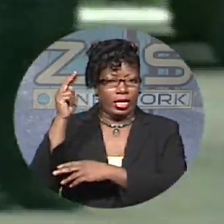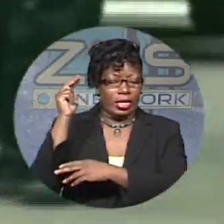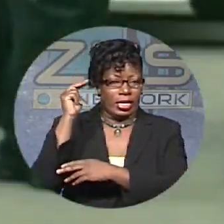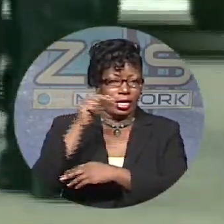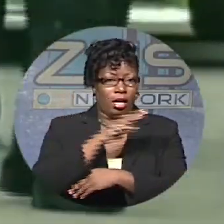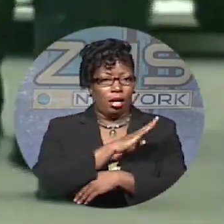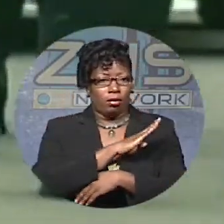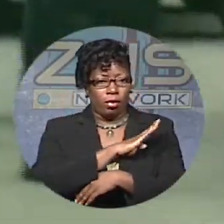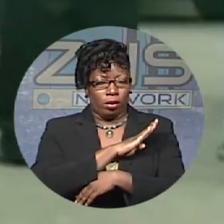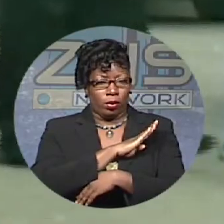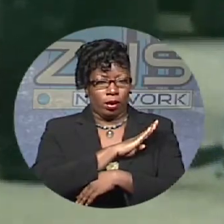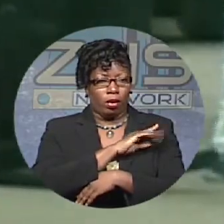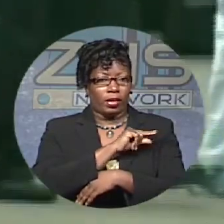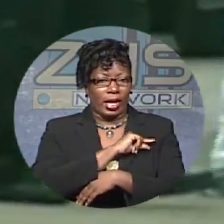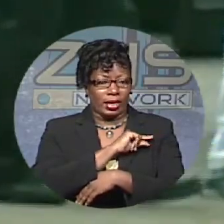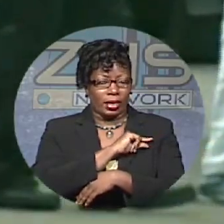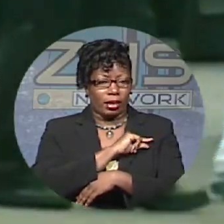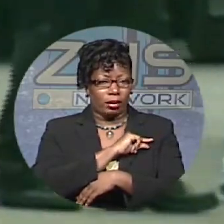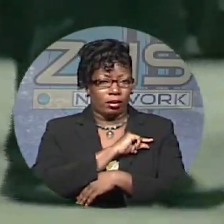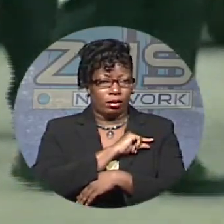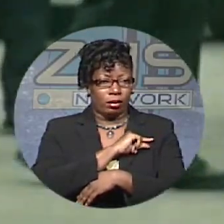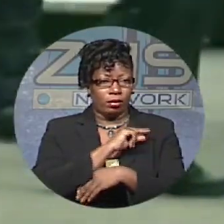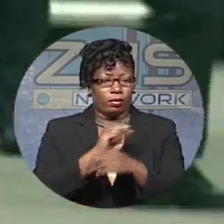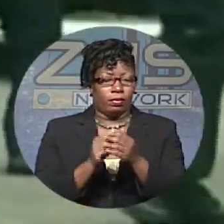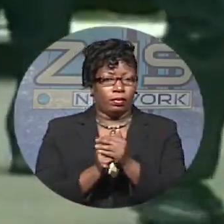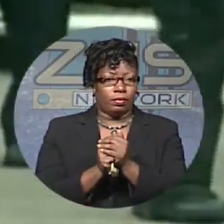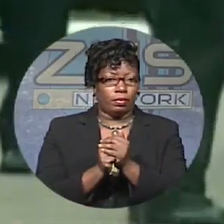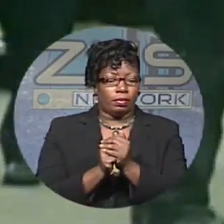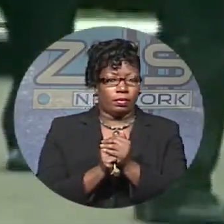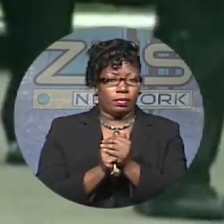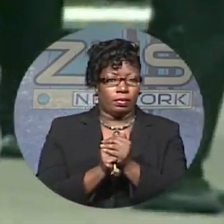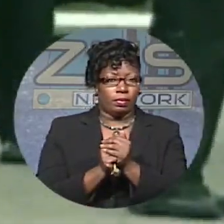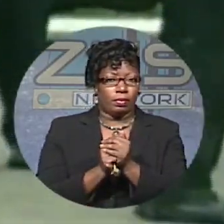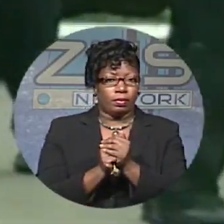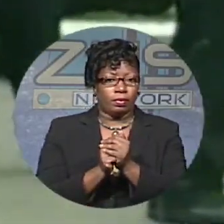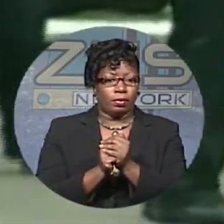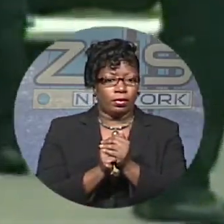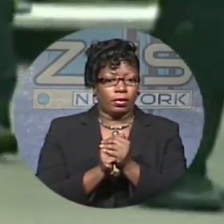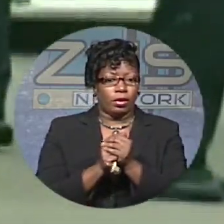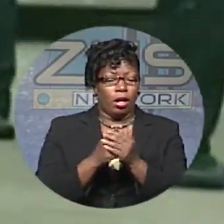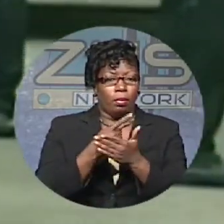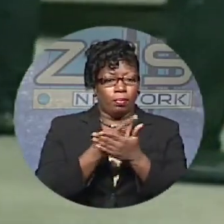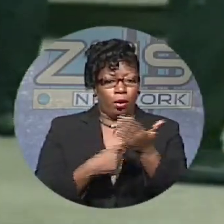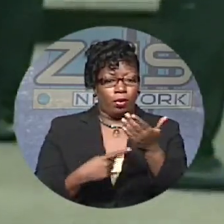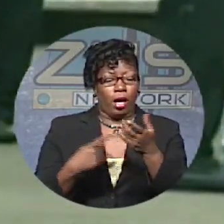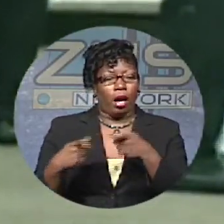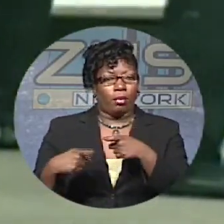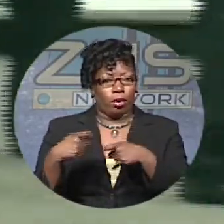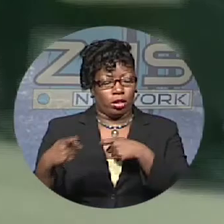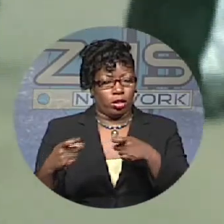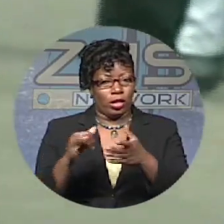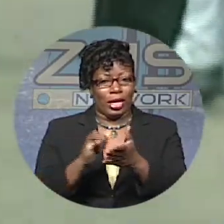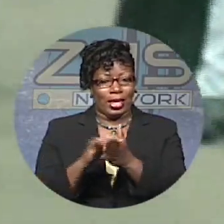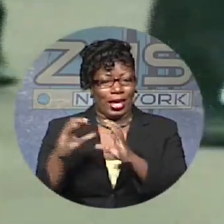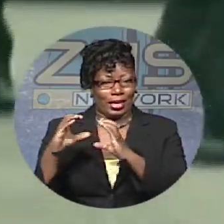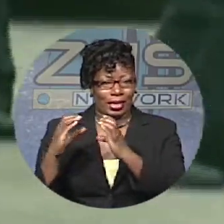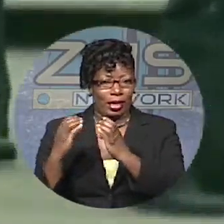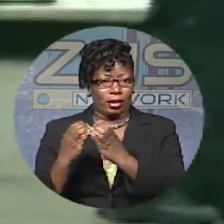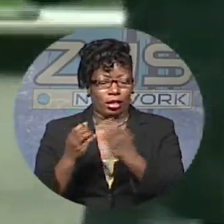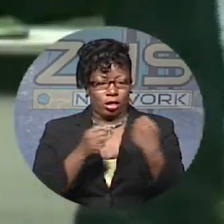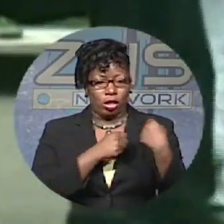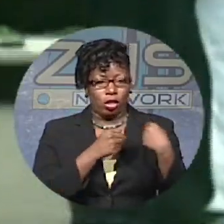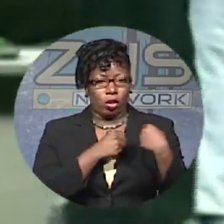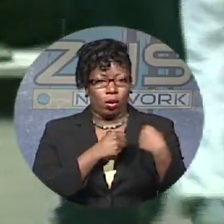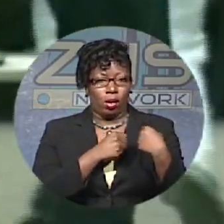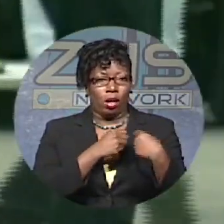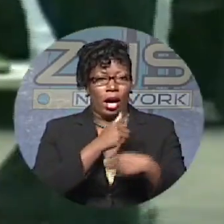Brathwaite, or Gavin Gaskin, Attorney Neil Brathwaite and Darrell Taylor are prosecuting the case. He asked Bonnaby if he had ever secured Archer's